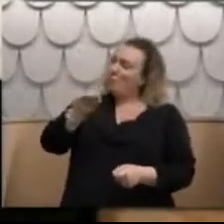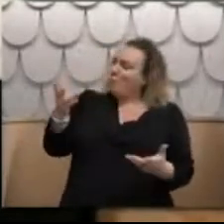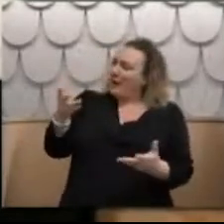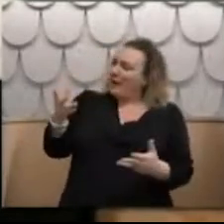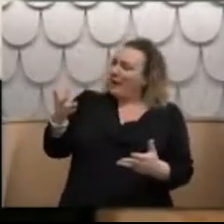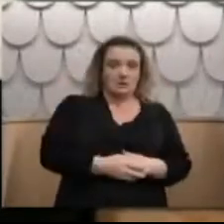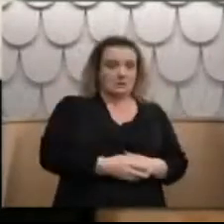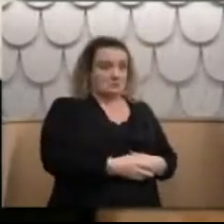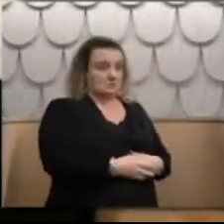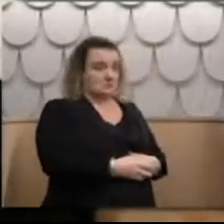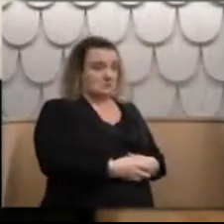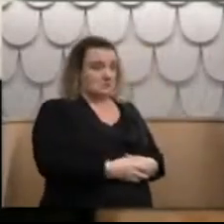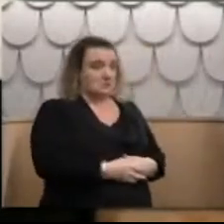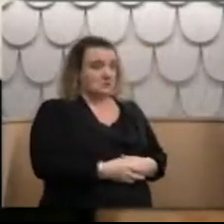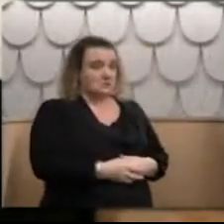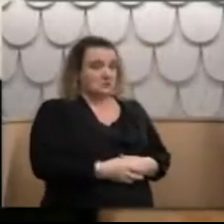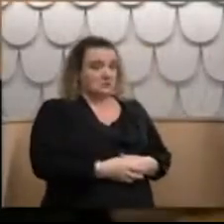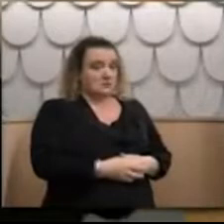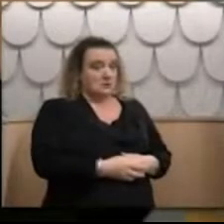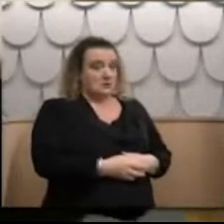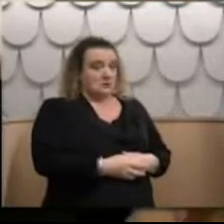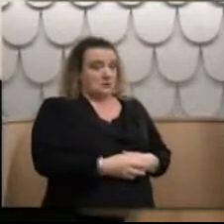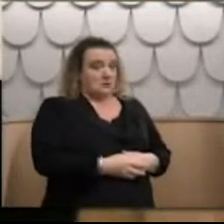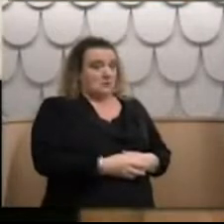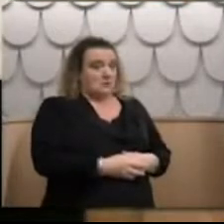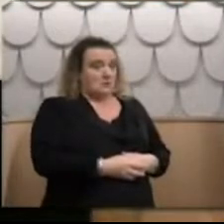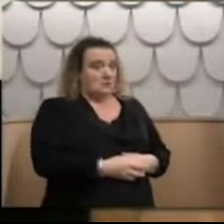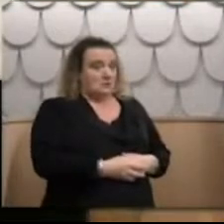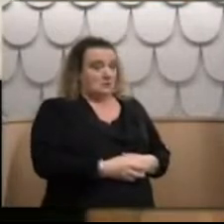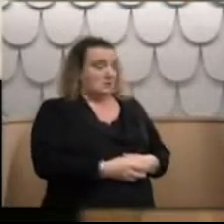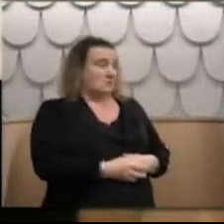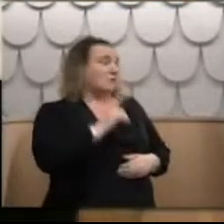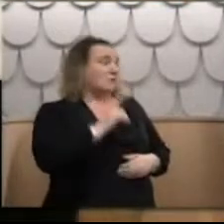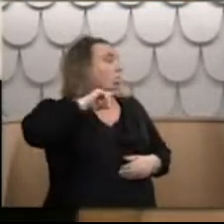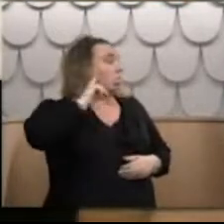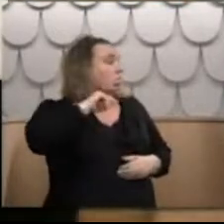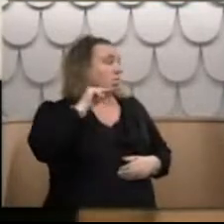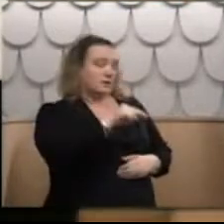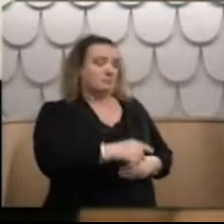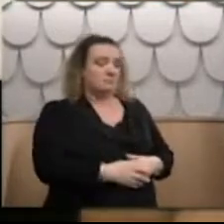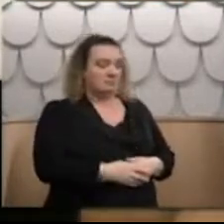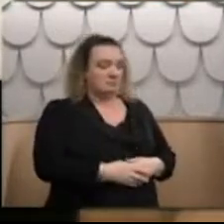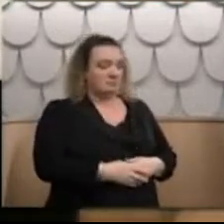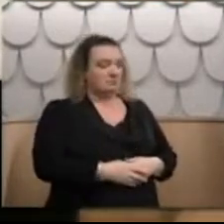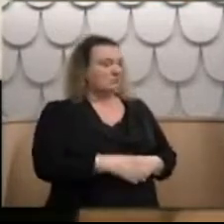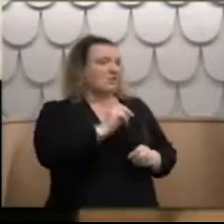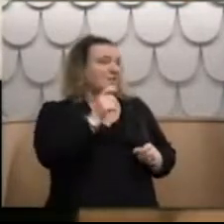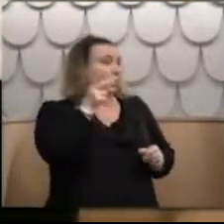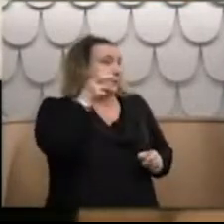I feel I had no ears. I had no ears to it. I didn't listen to him.